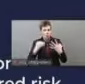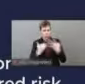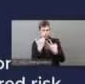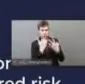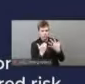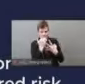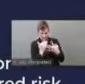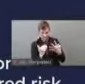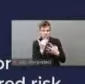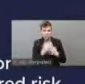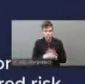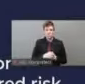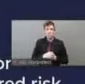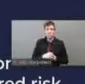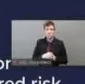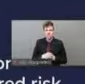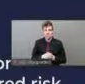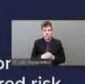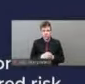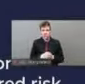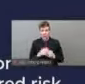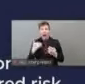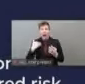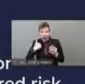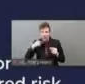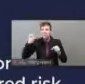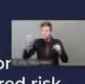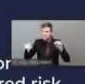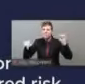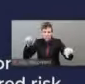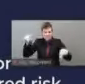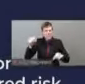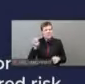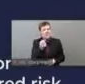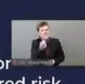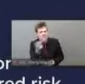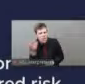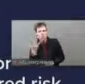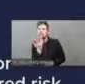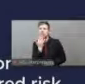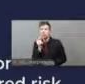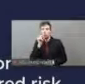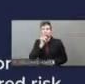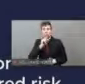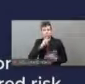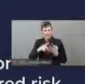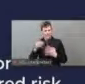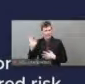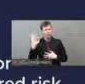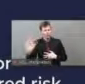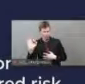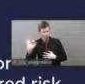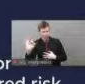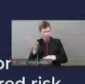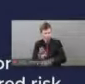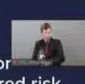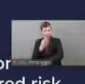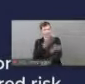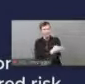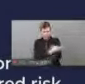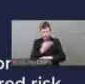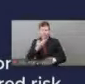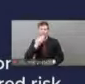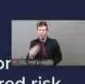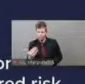turquoise level. So it basically means that every level of commercial activity can operate